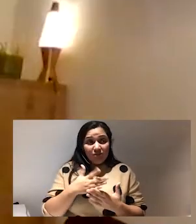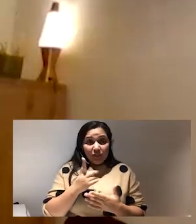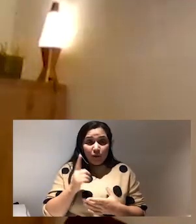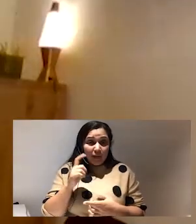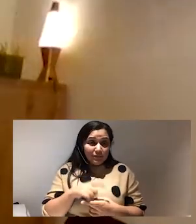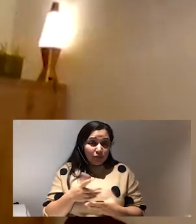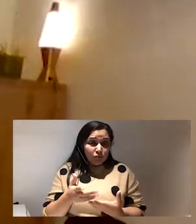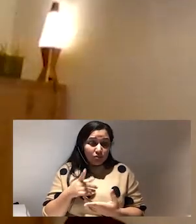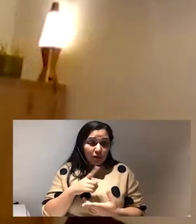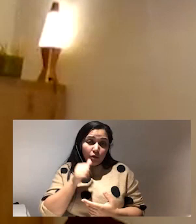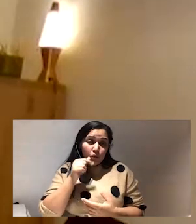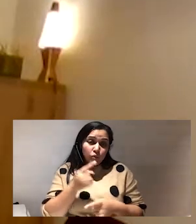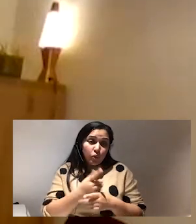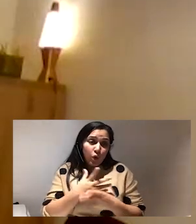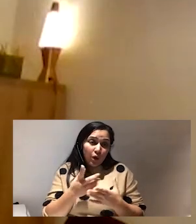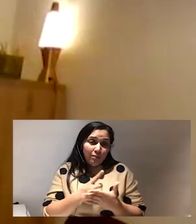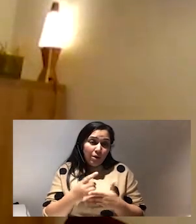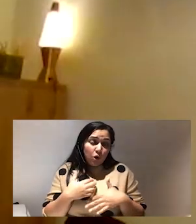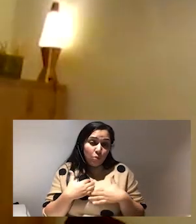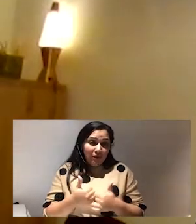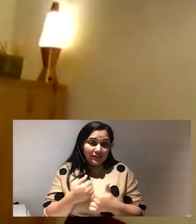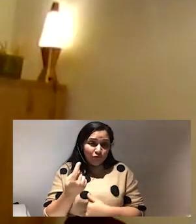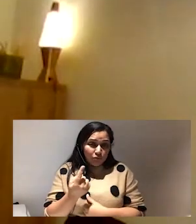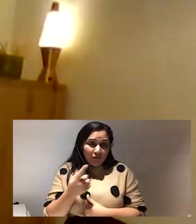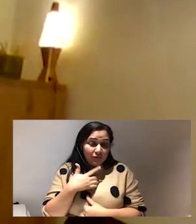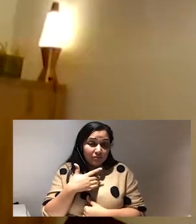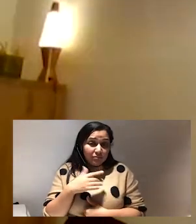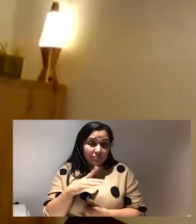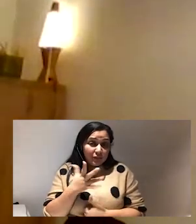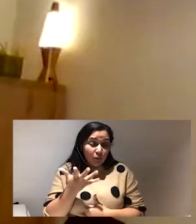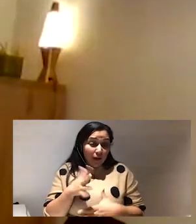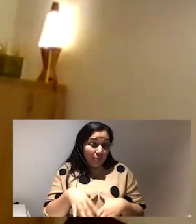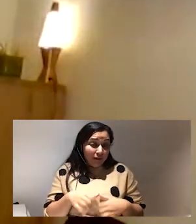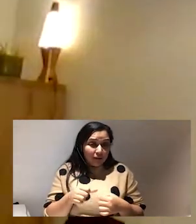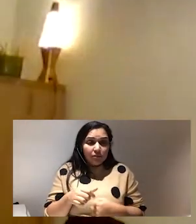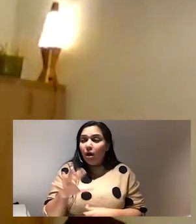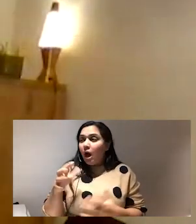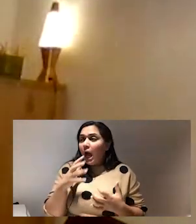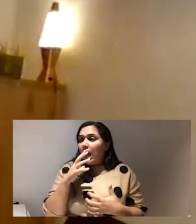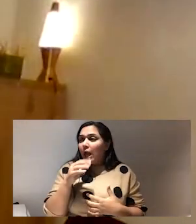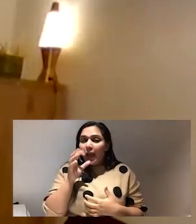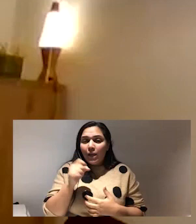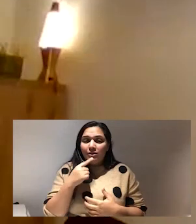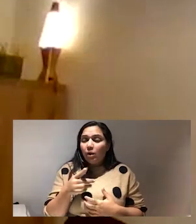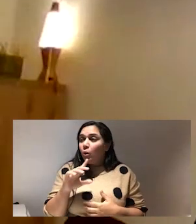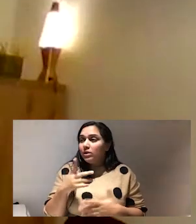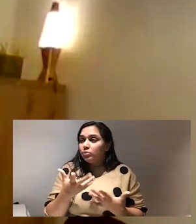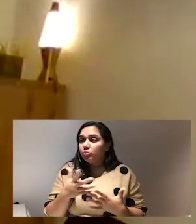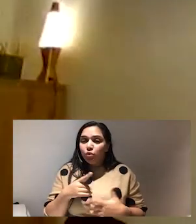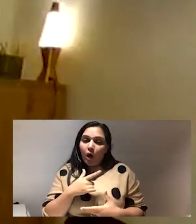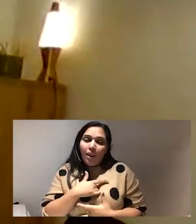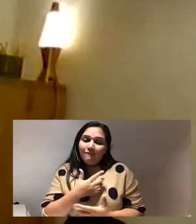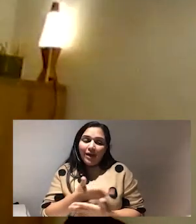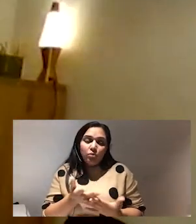and I know you talk a lot about compassion to yourself and I think that's where it really begins right I hate that whole like oh you can't love anyone until you love yourself I don't think that's true